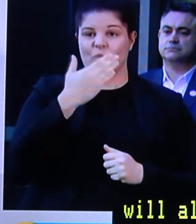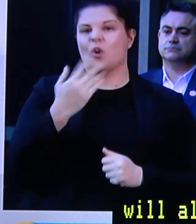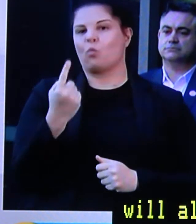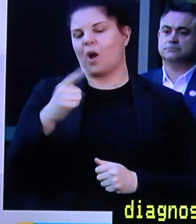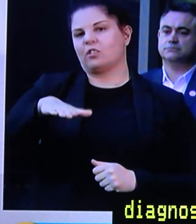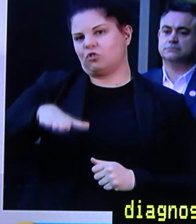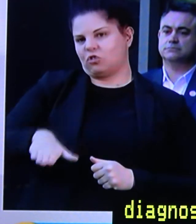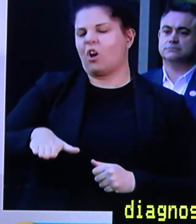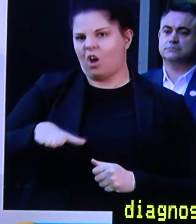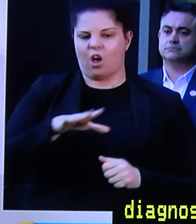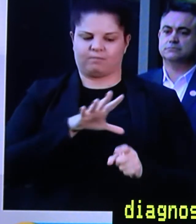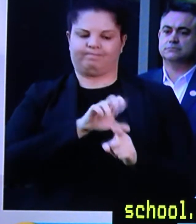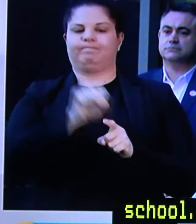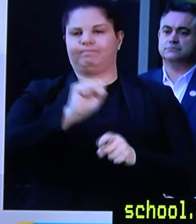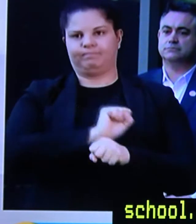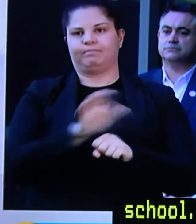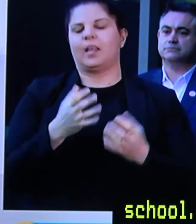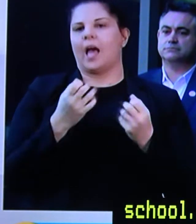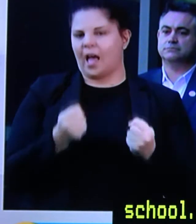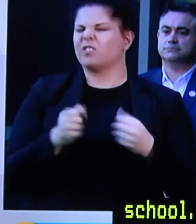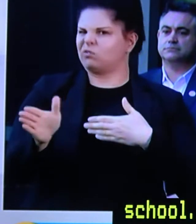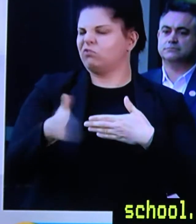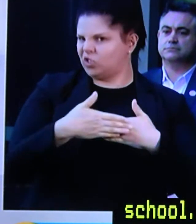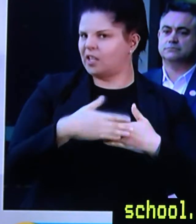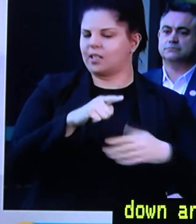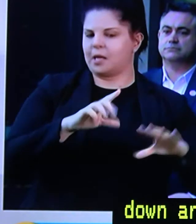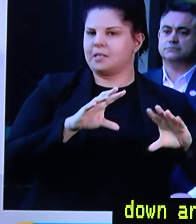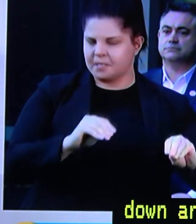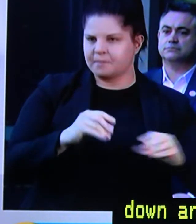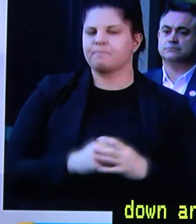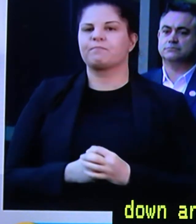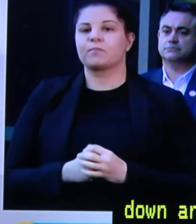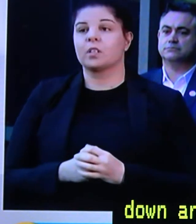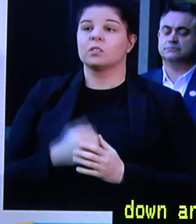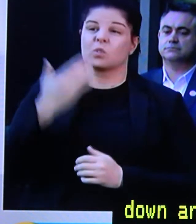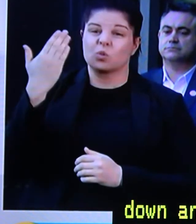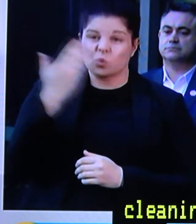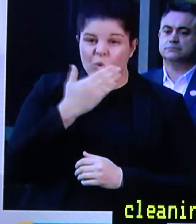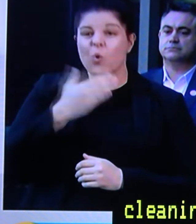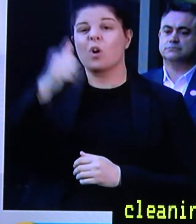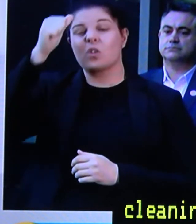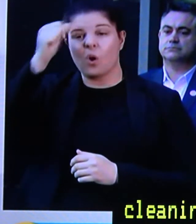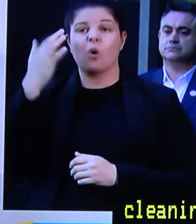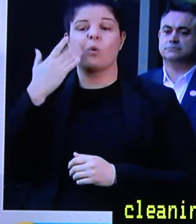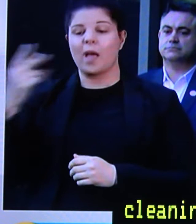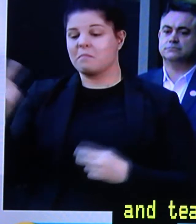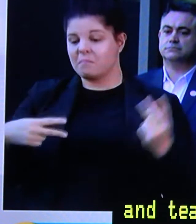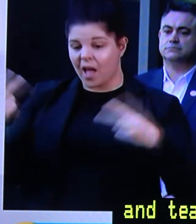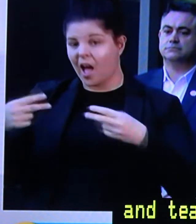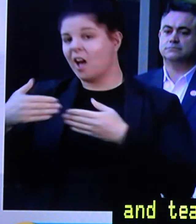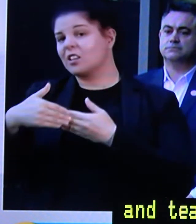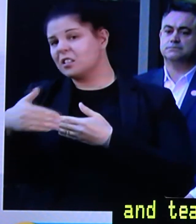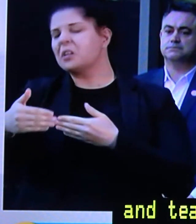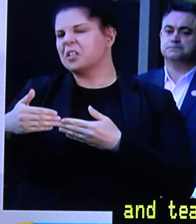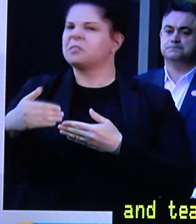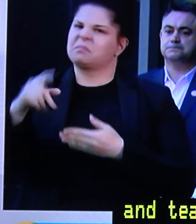say to parents and teachers and school communities, this is likely to occur on a more regular basis when schools go back, but we've demonstrated